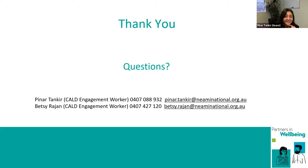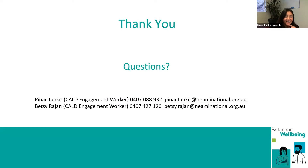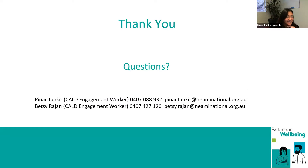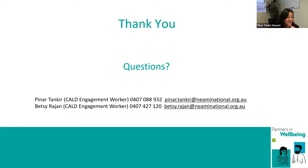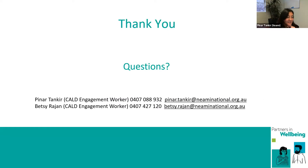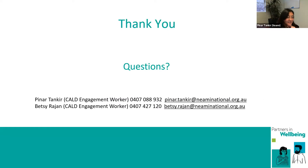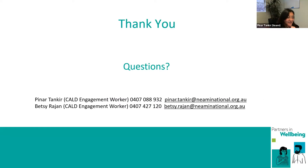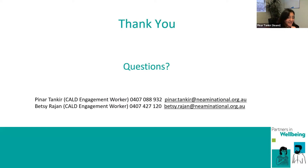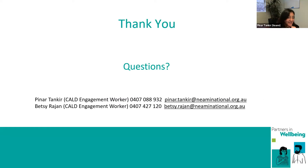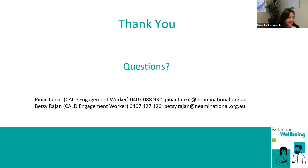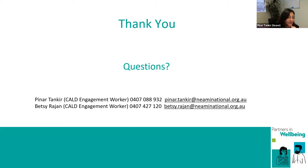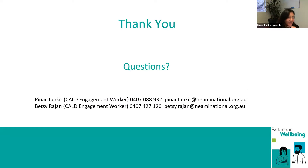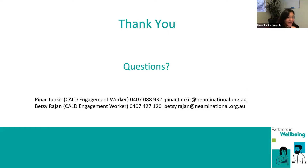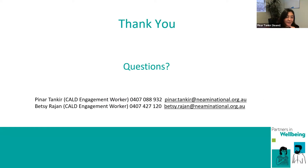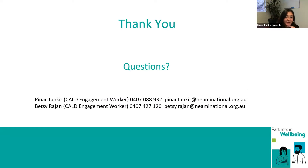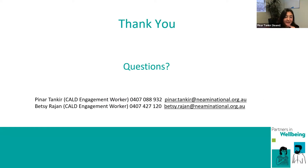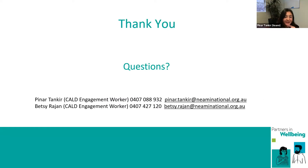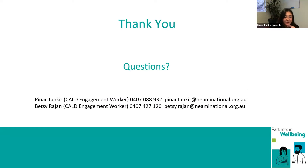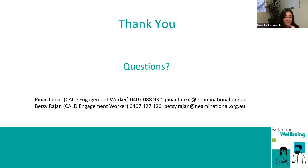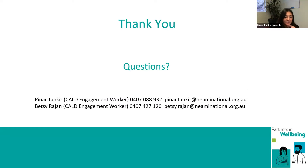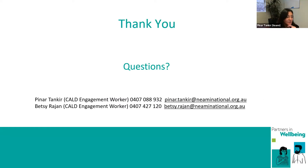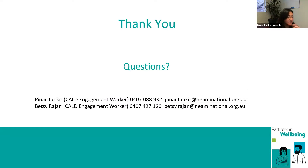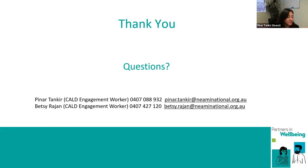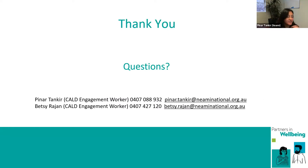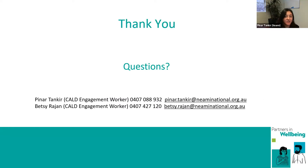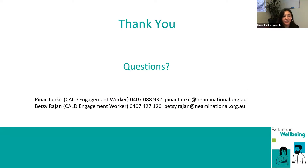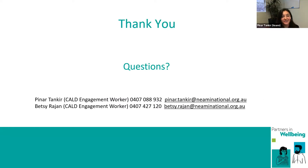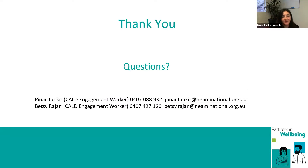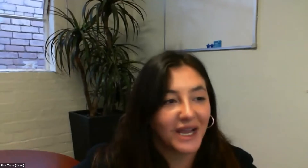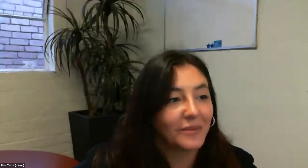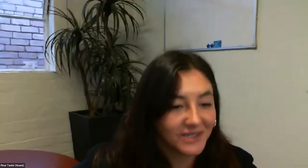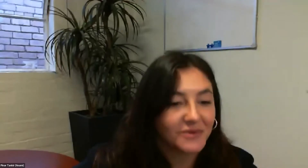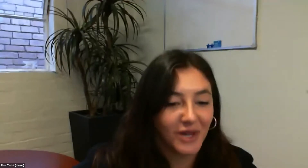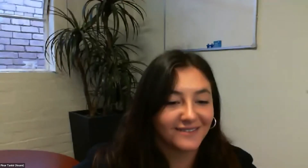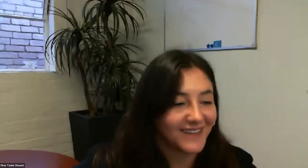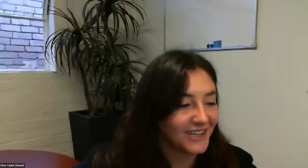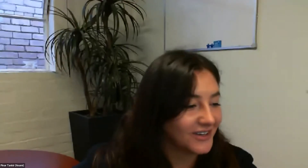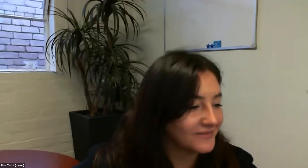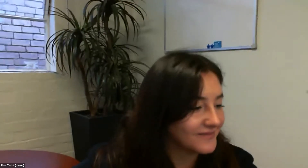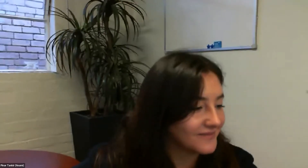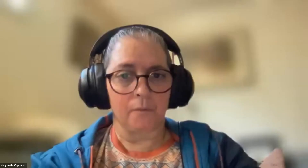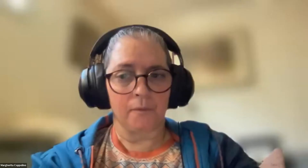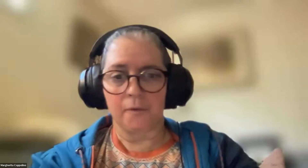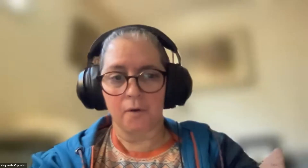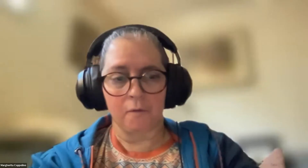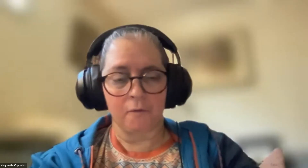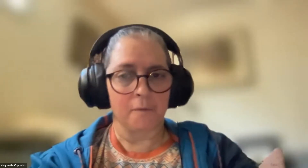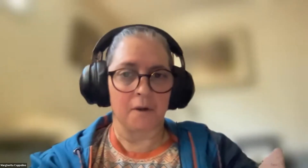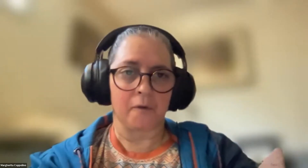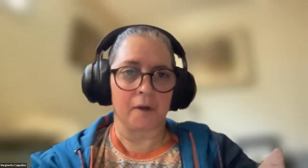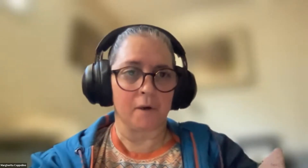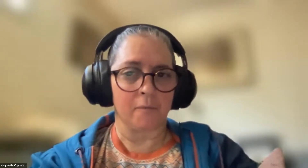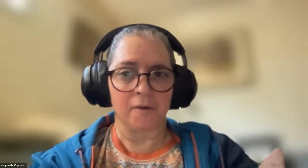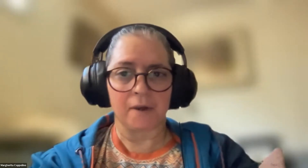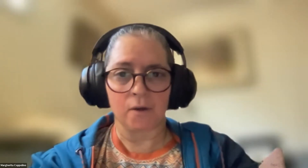for taking the time to listen to us, and we'll open up for some questions on the chat, and we'll be happy to reply. Thank you. Yeah, thank you very